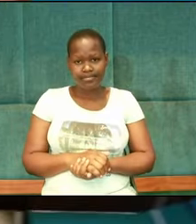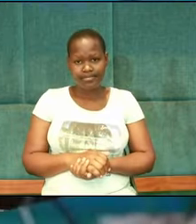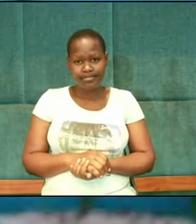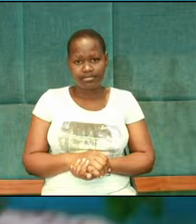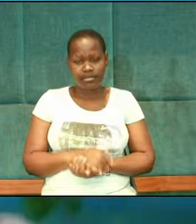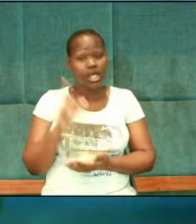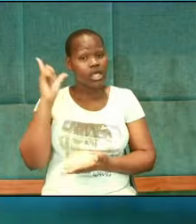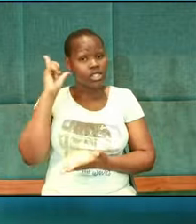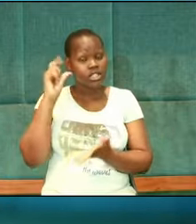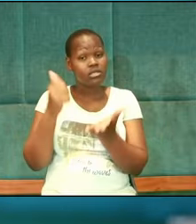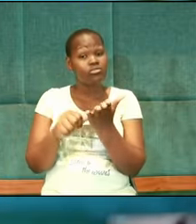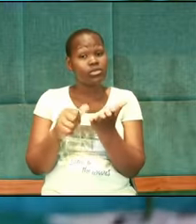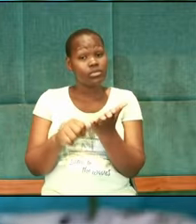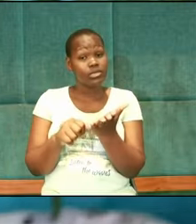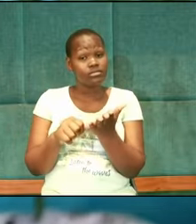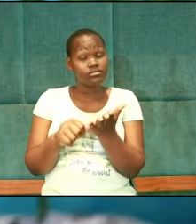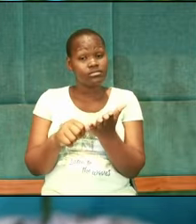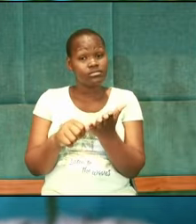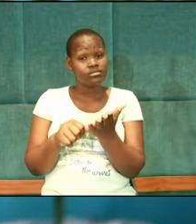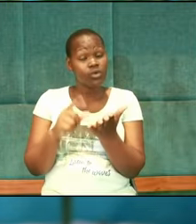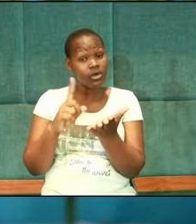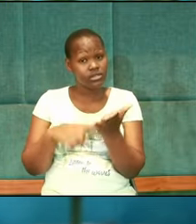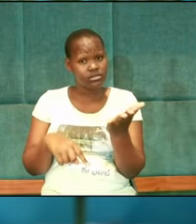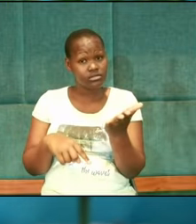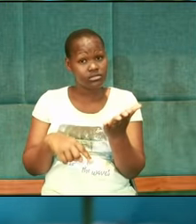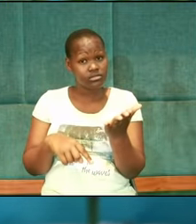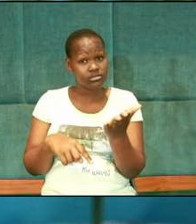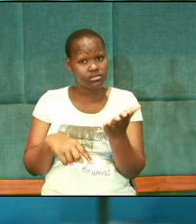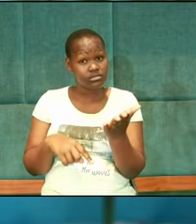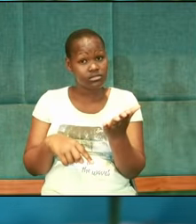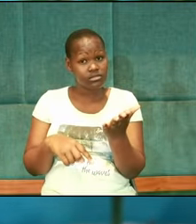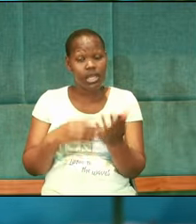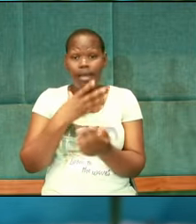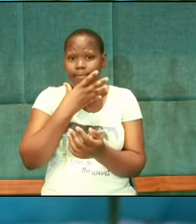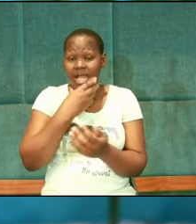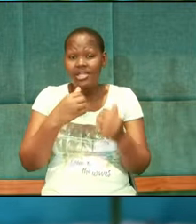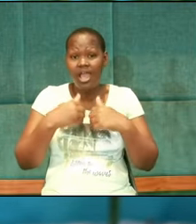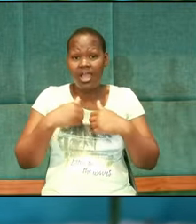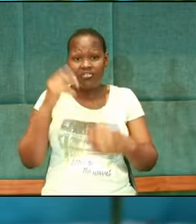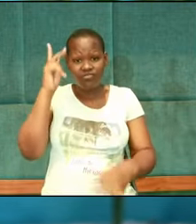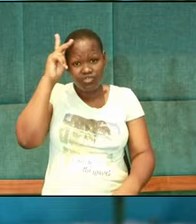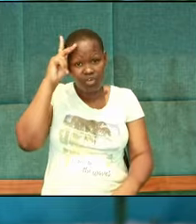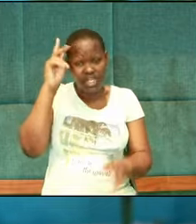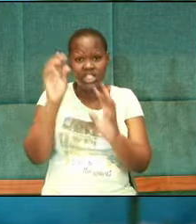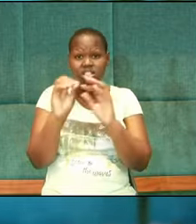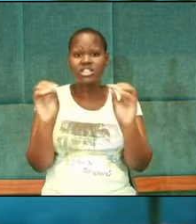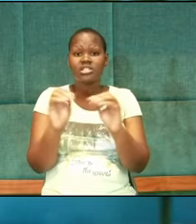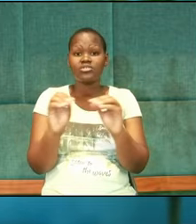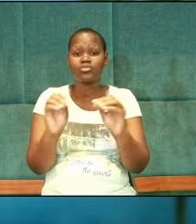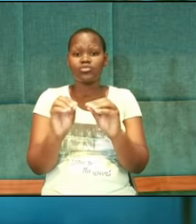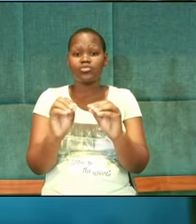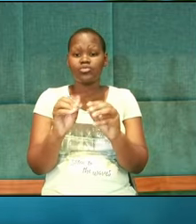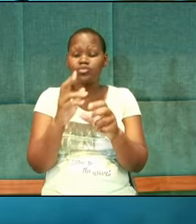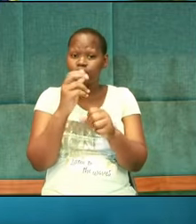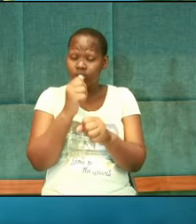Listen, the problem is this. The man lacks the knowledge to